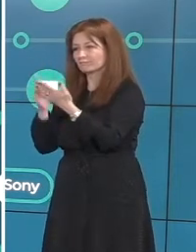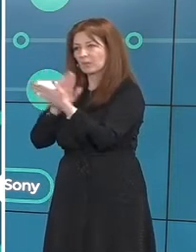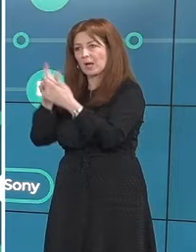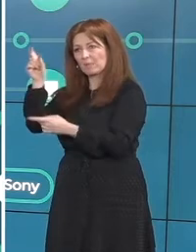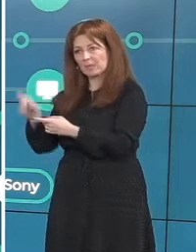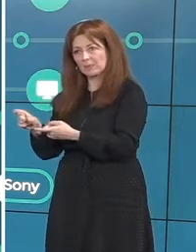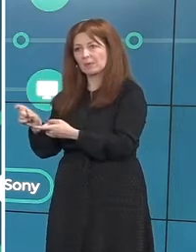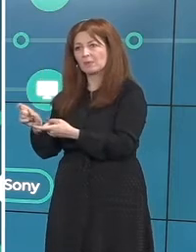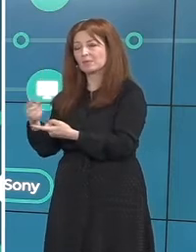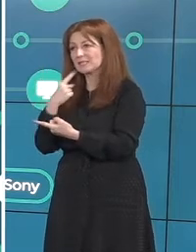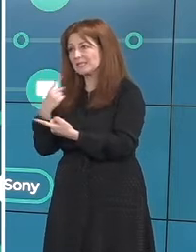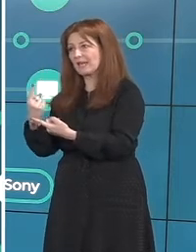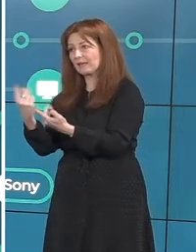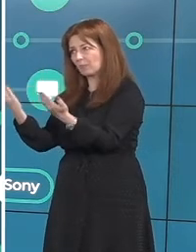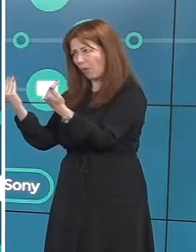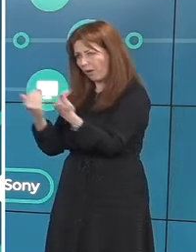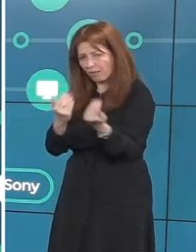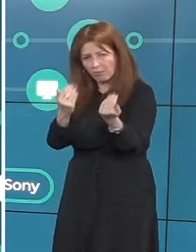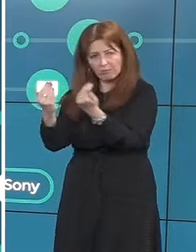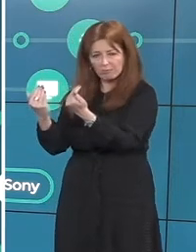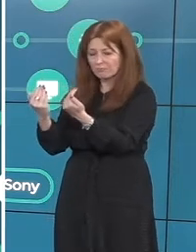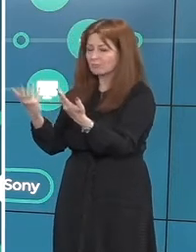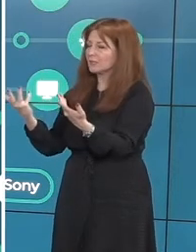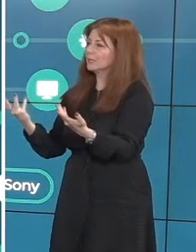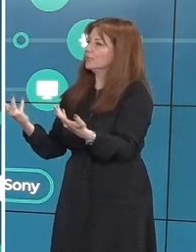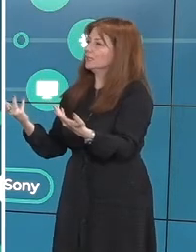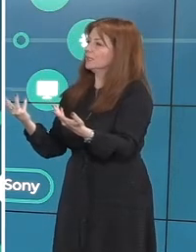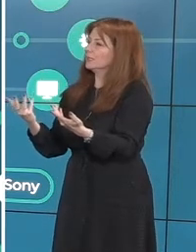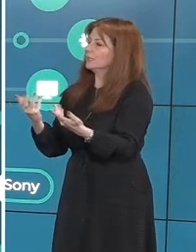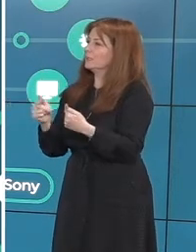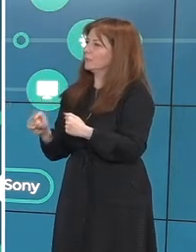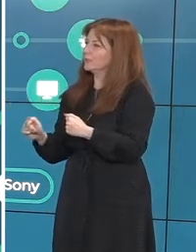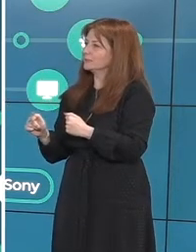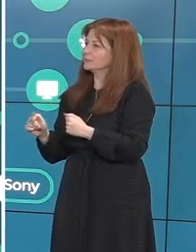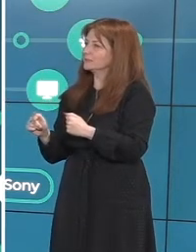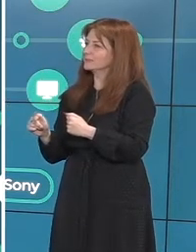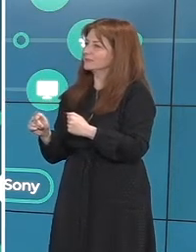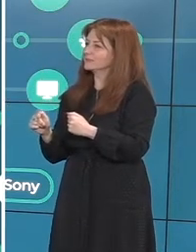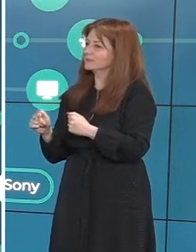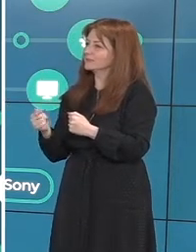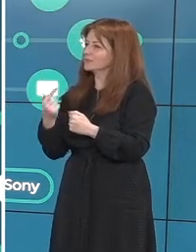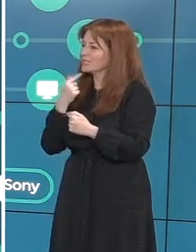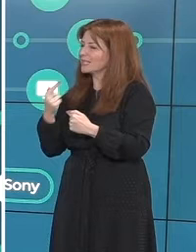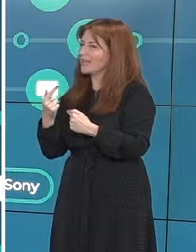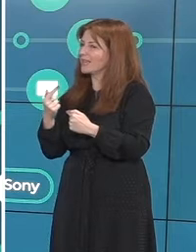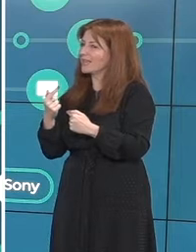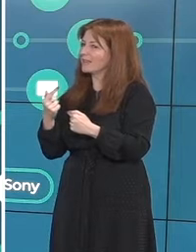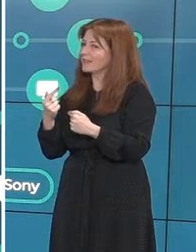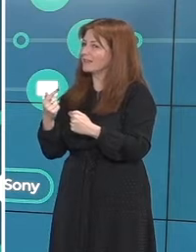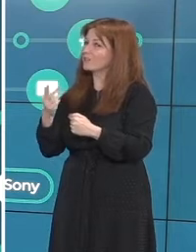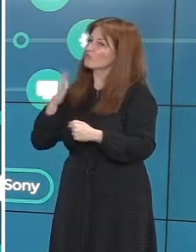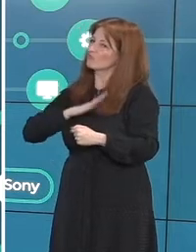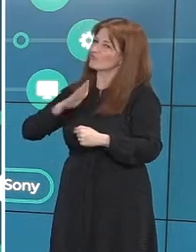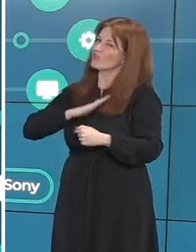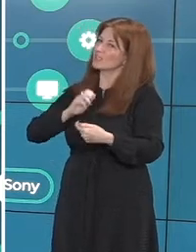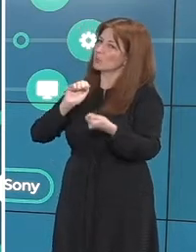that you're welcoming, and even this sort of point about what workplace adjustments, reasonable adjustments you need in the